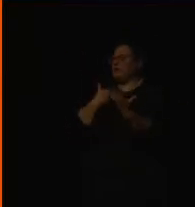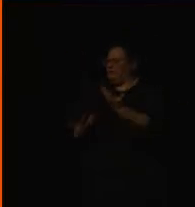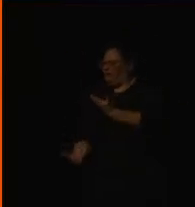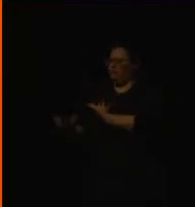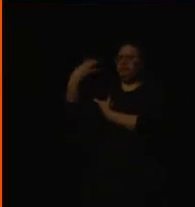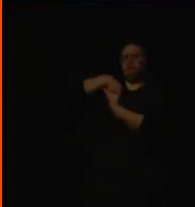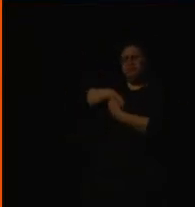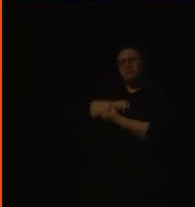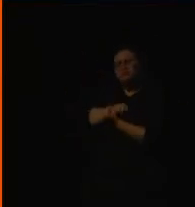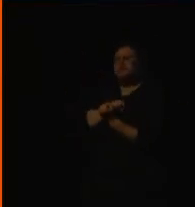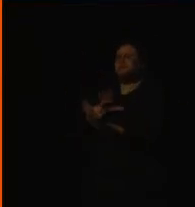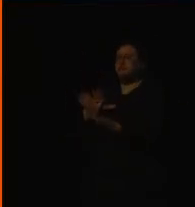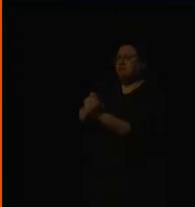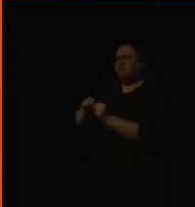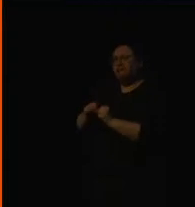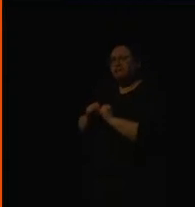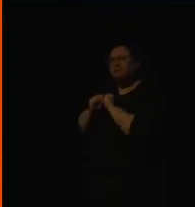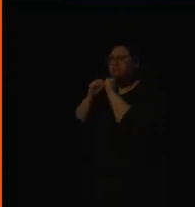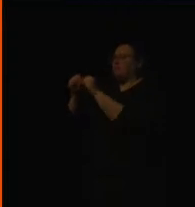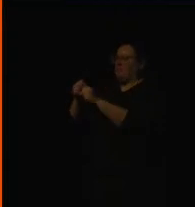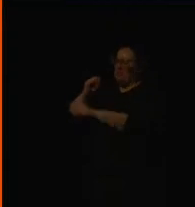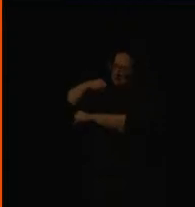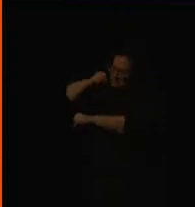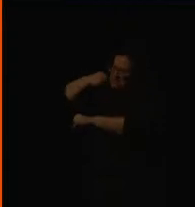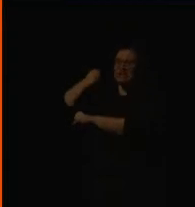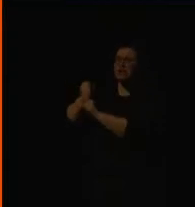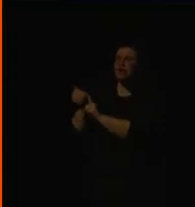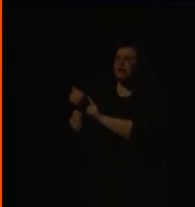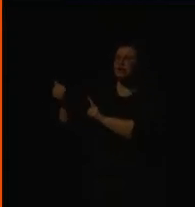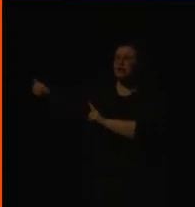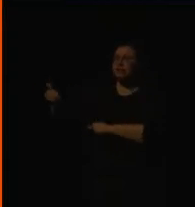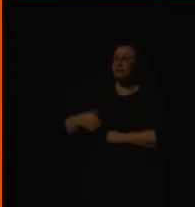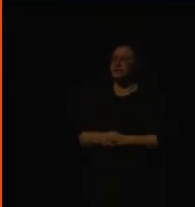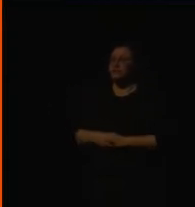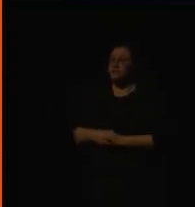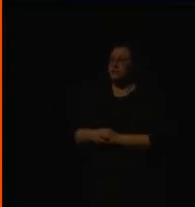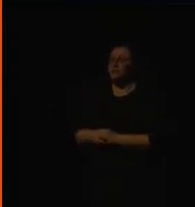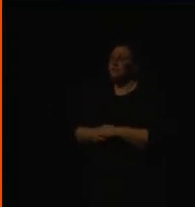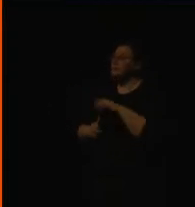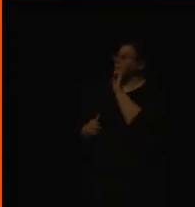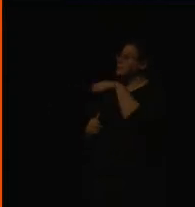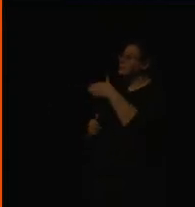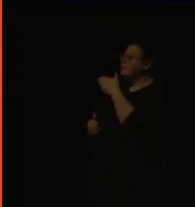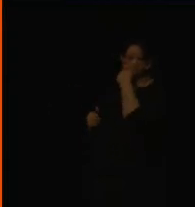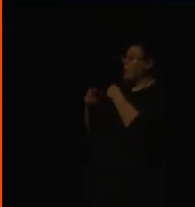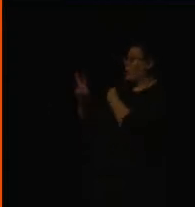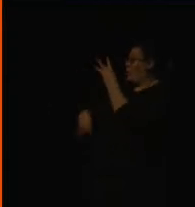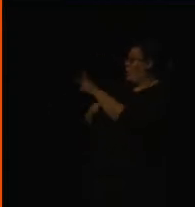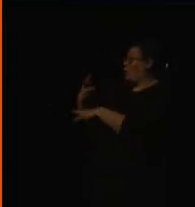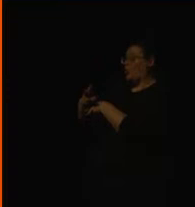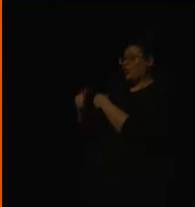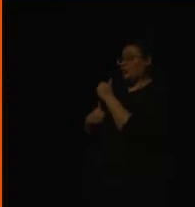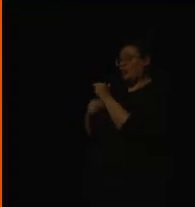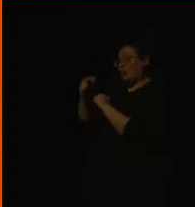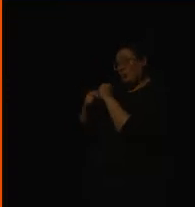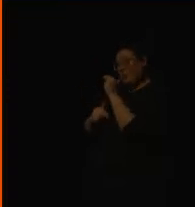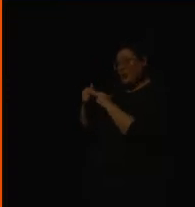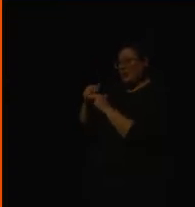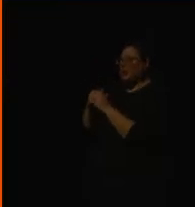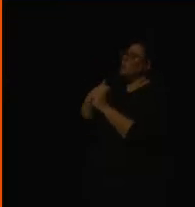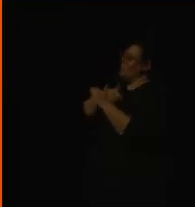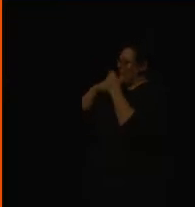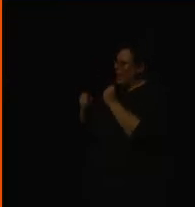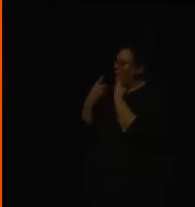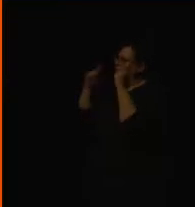we'll keep on doing this for years to come. The better world we're building is entirely within our reach.